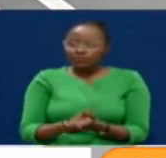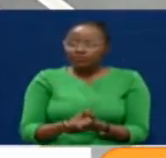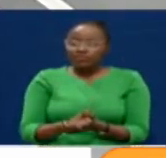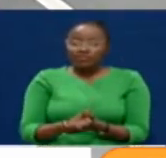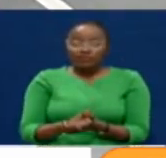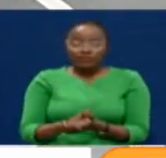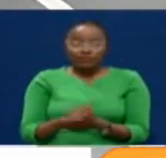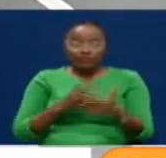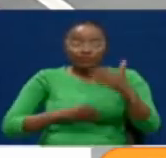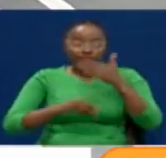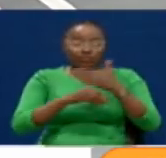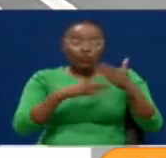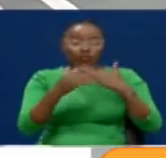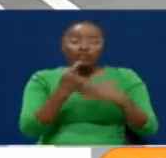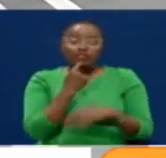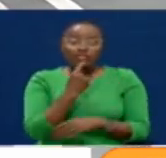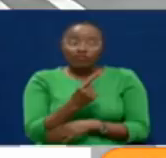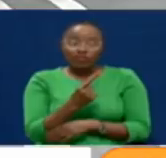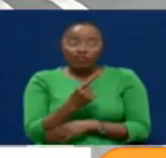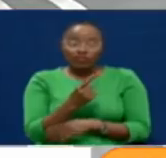add up to that, what he has said,